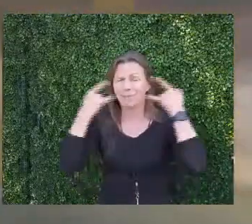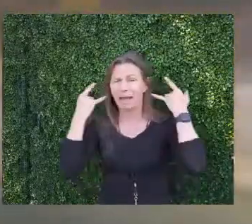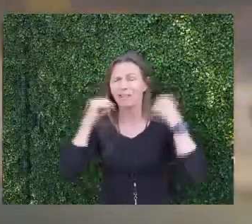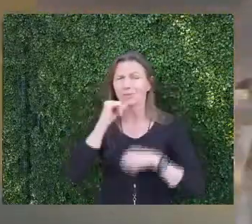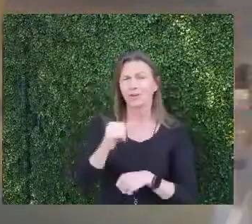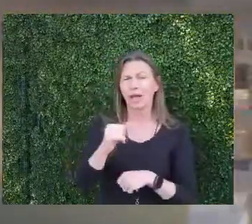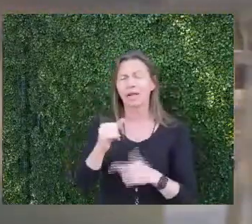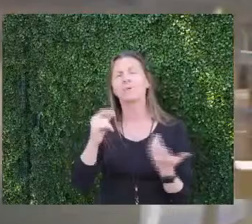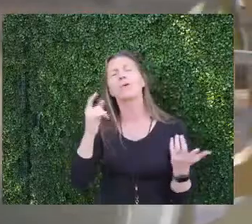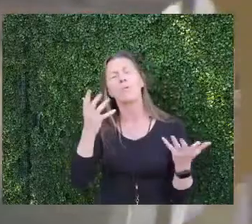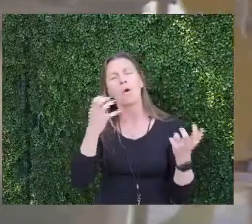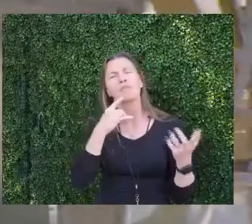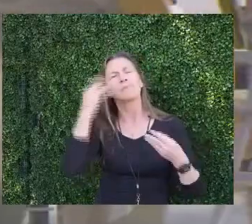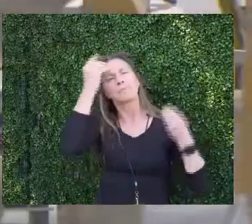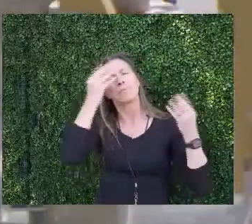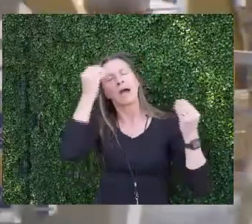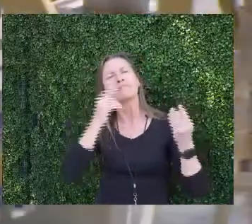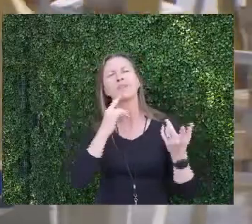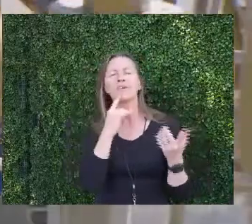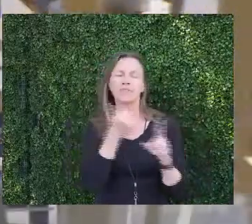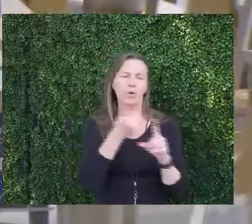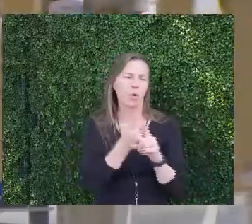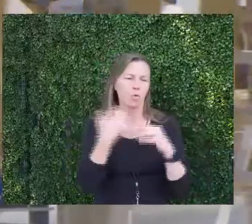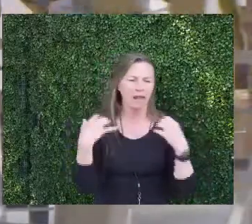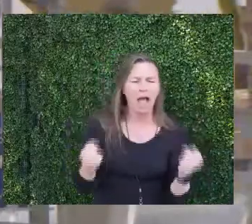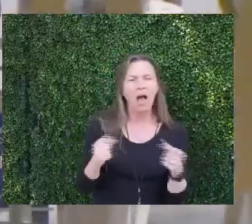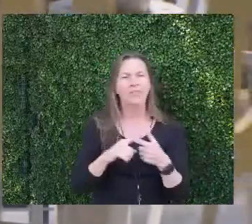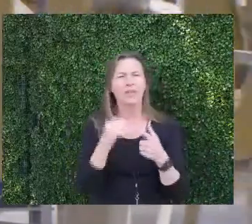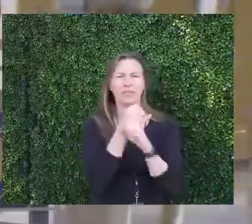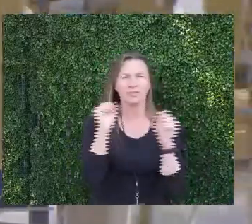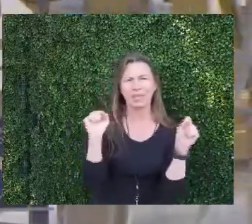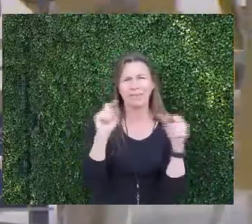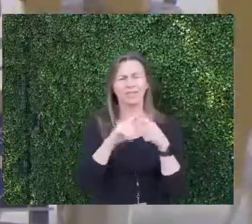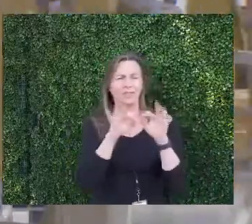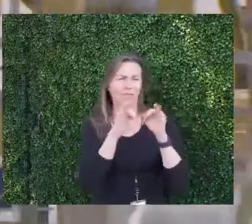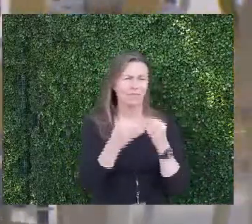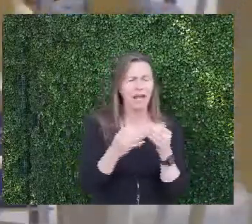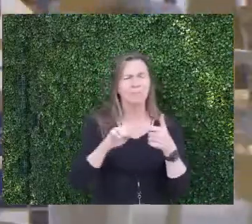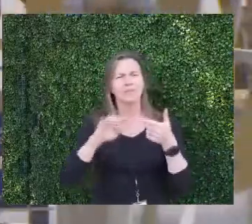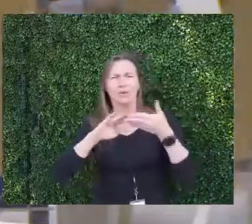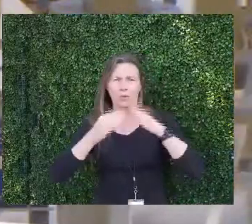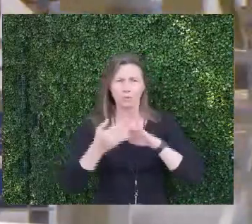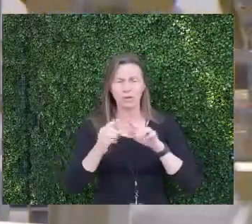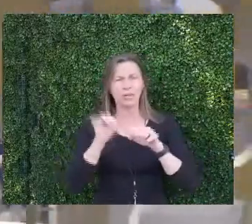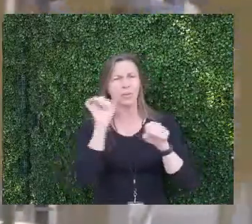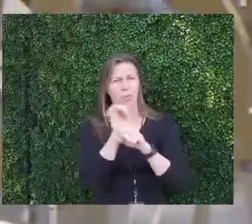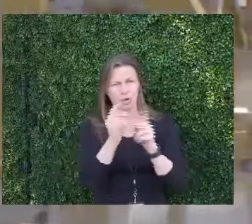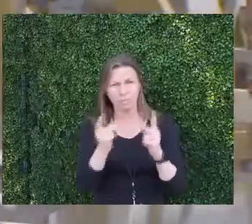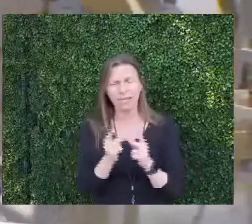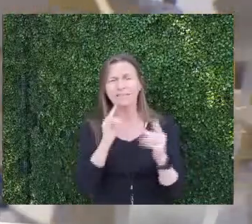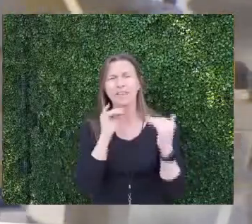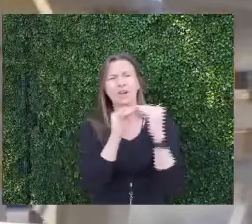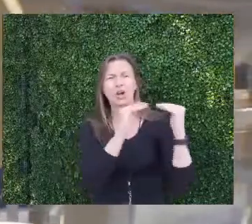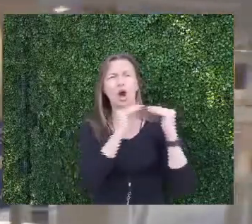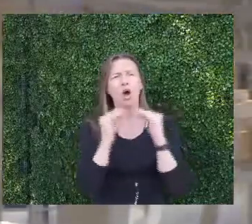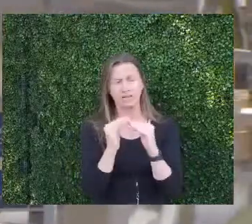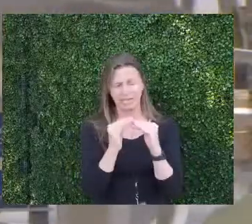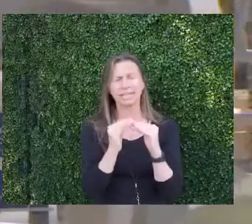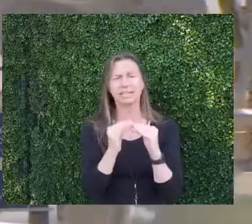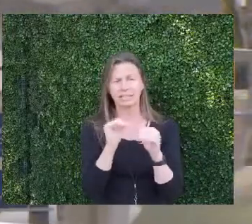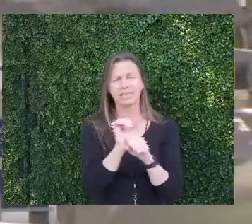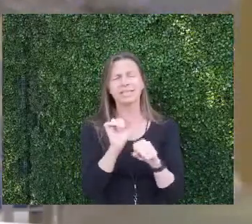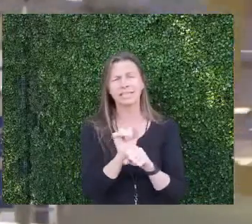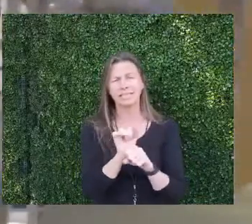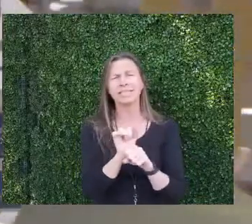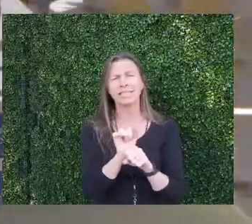their own safety, their family's health, their family's safety, their community's safety, their workplace, and their colleagues' safety. So if you haven't been